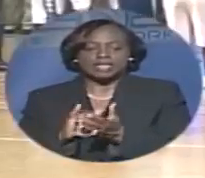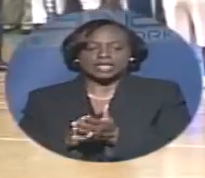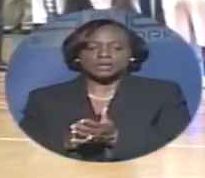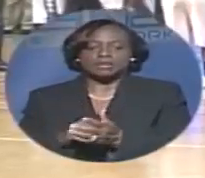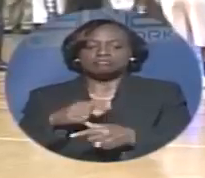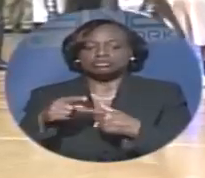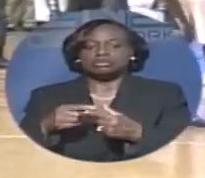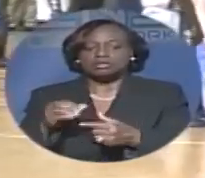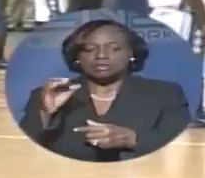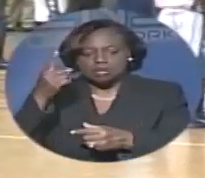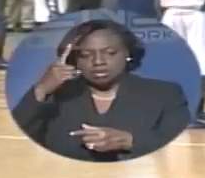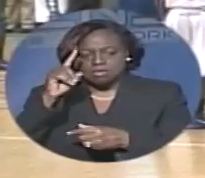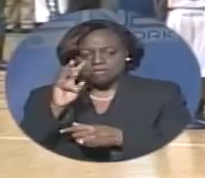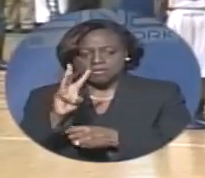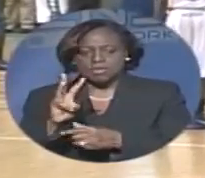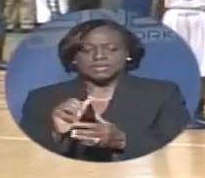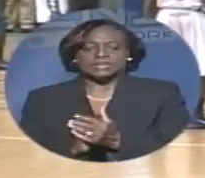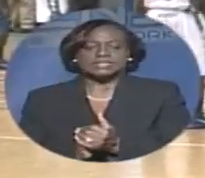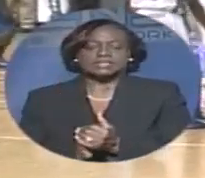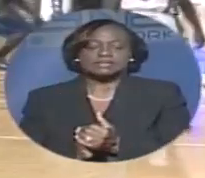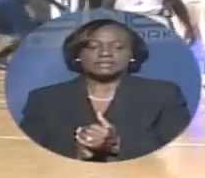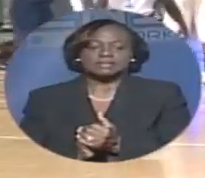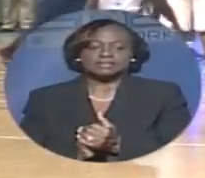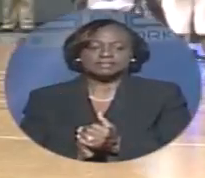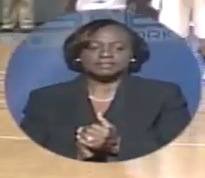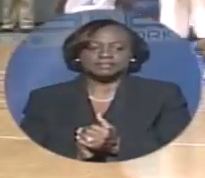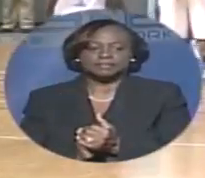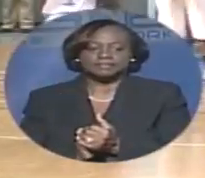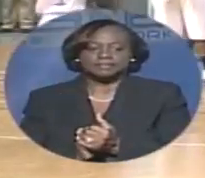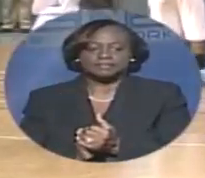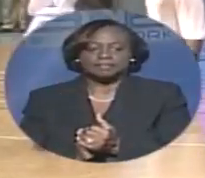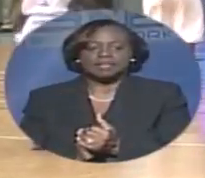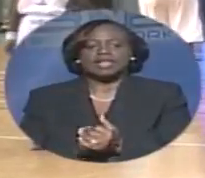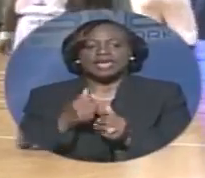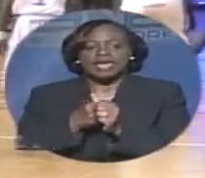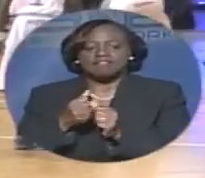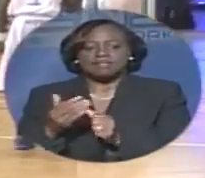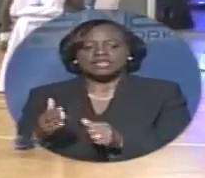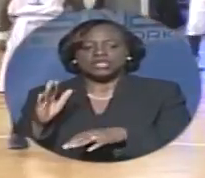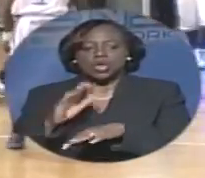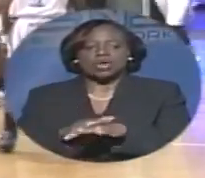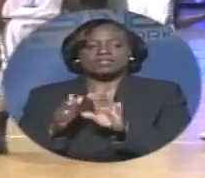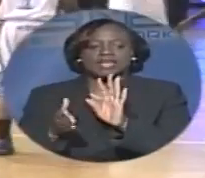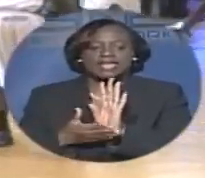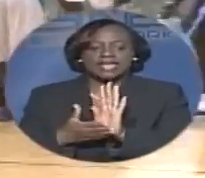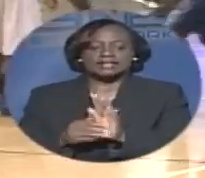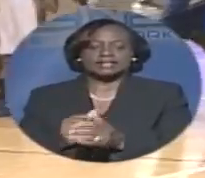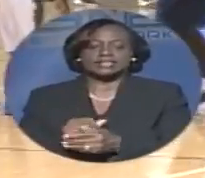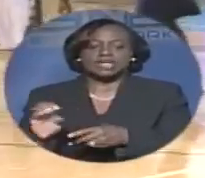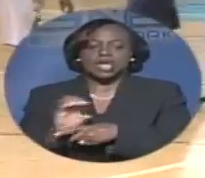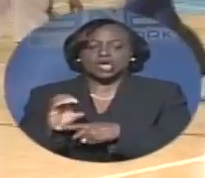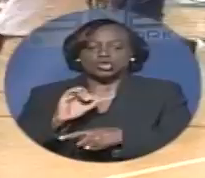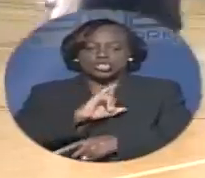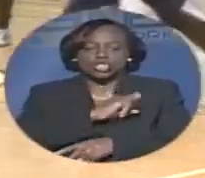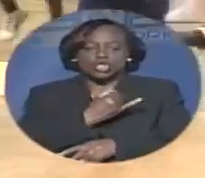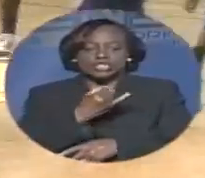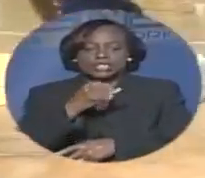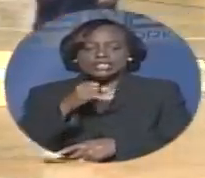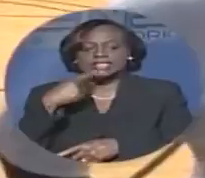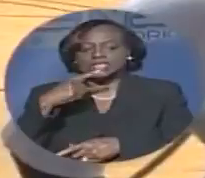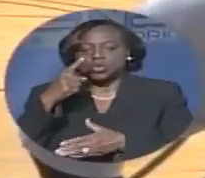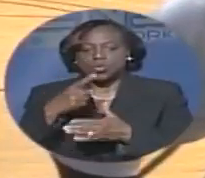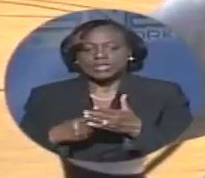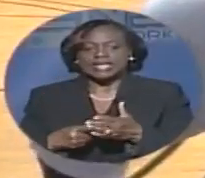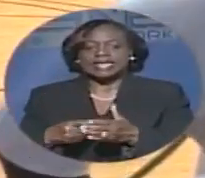direction. The spotlight is on the Rattlers. Nonetheless, everyone else in the tournament is on their heels. Coach Johnson addressed what his team needs to do to stay ahead of the